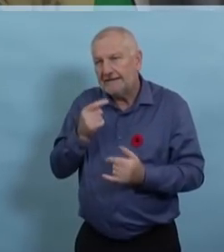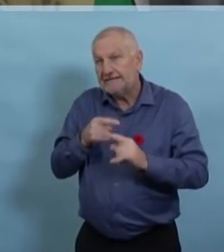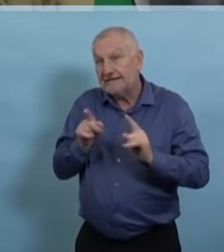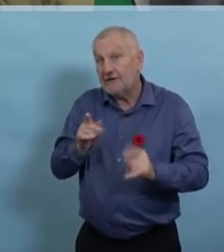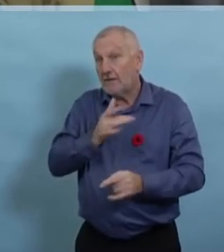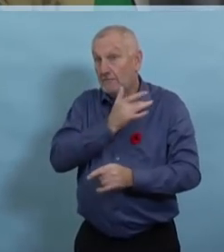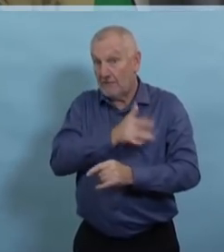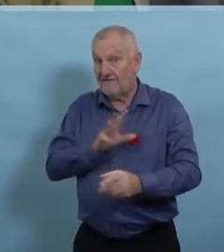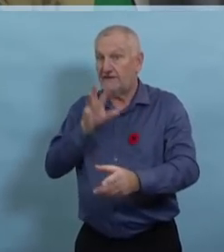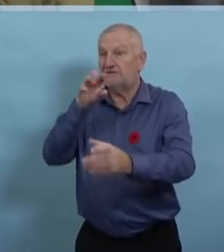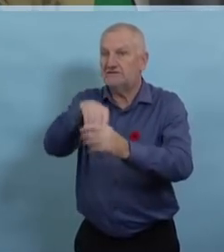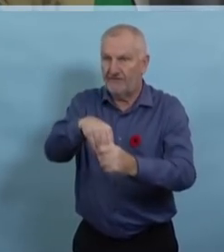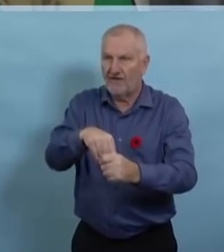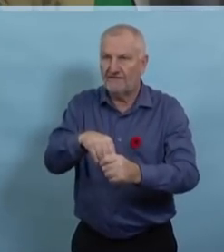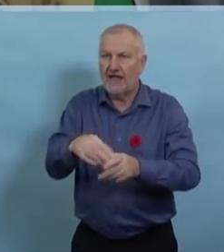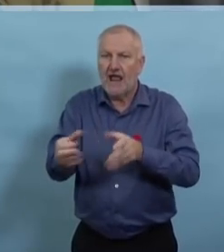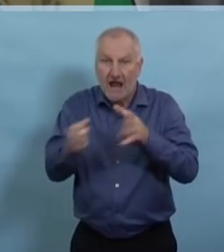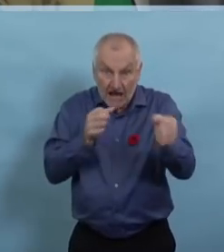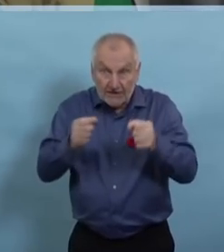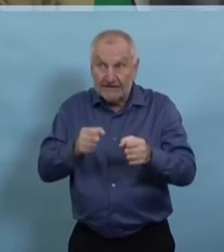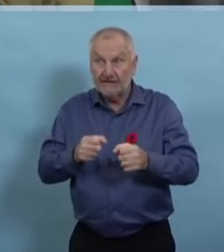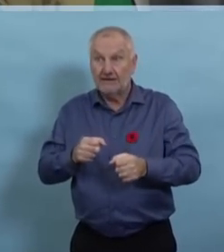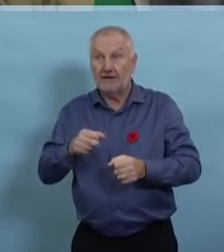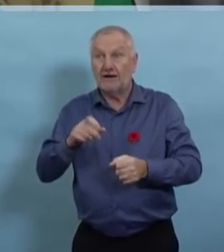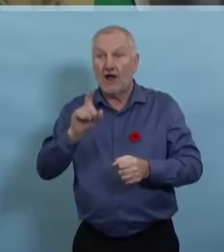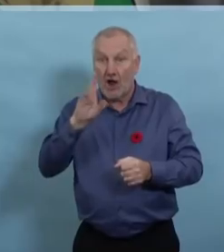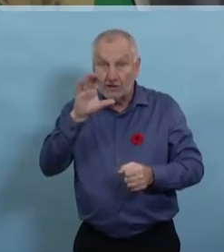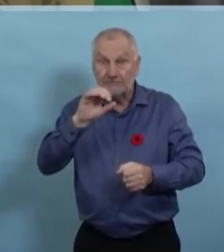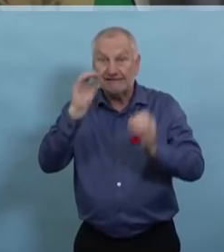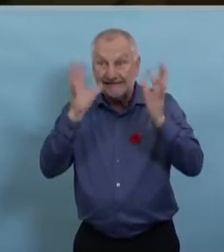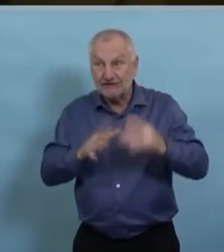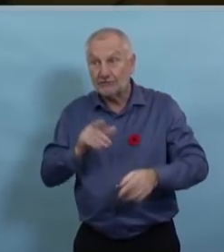that ability, and they've been exercising that ability on the hiring.